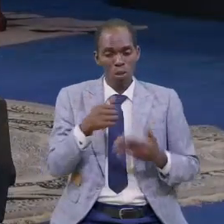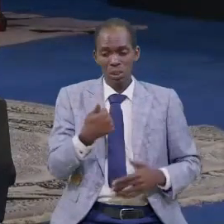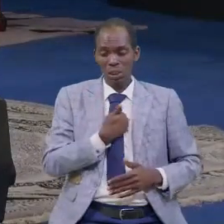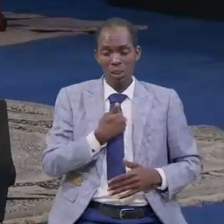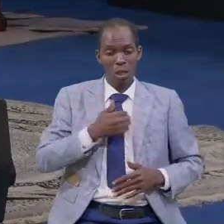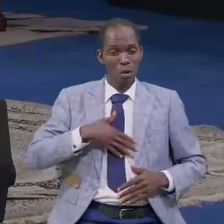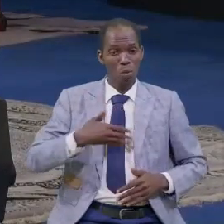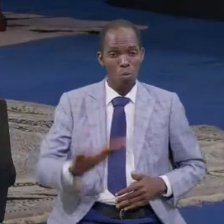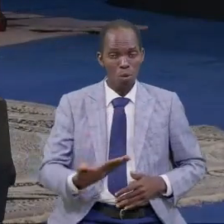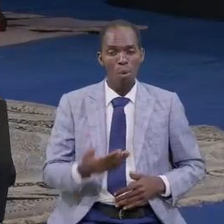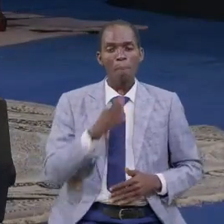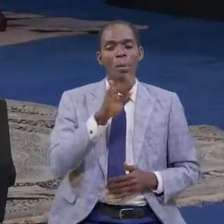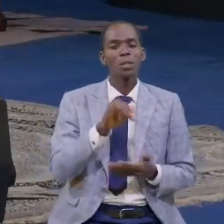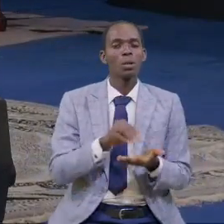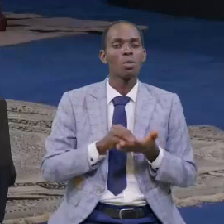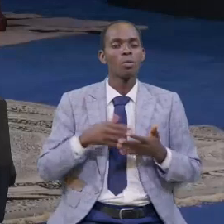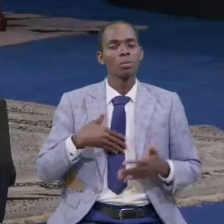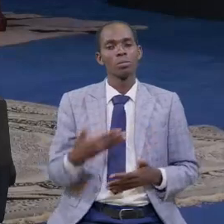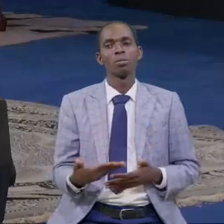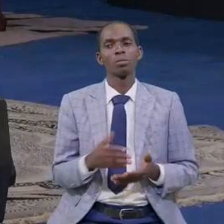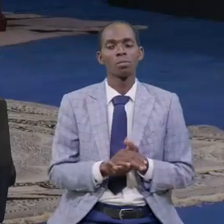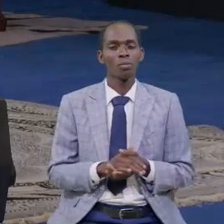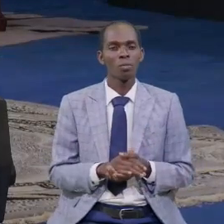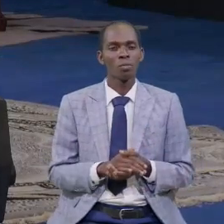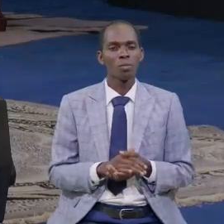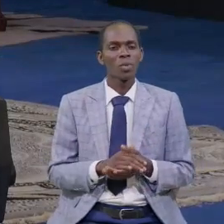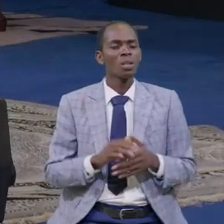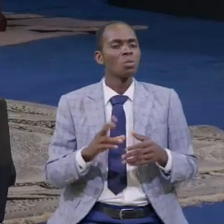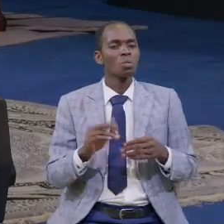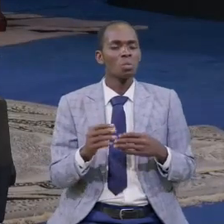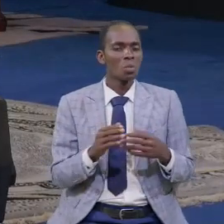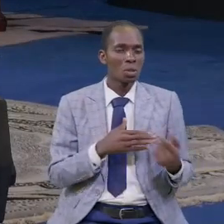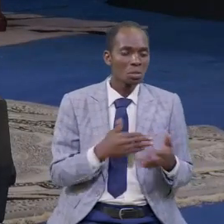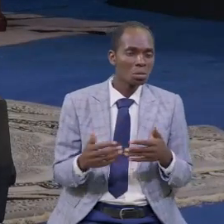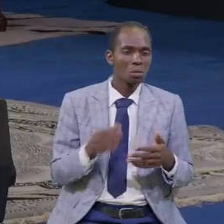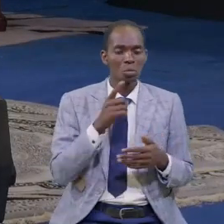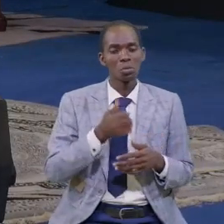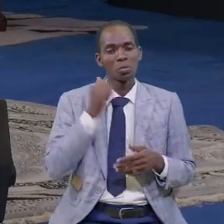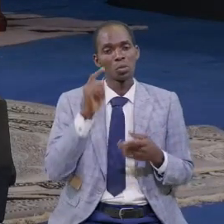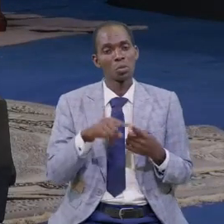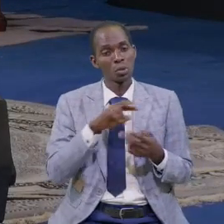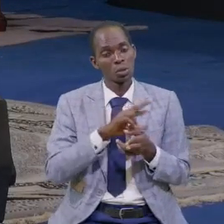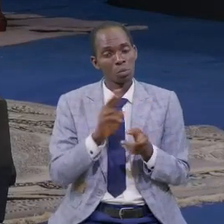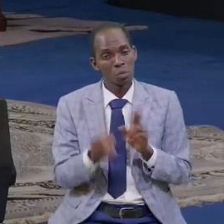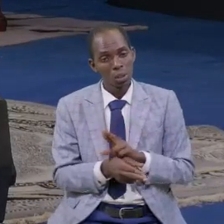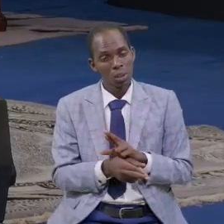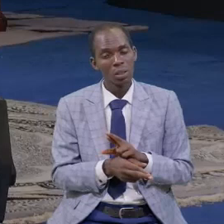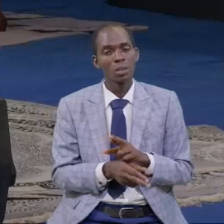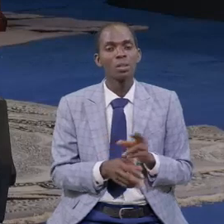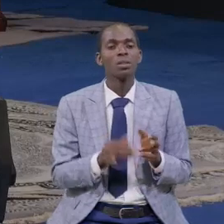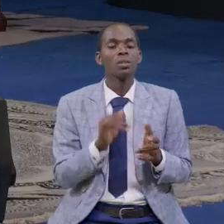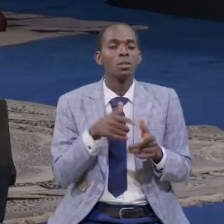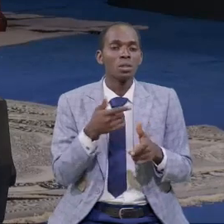will. However anybody sins and he refuses to repent, he is the judge of